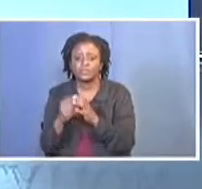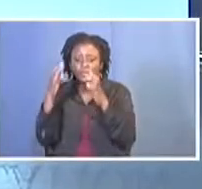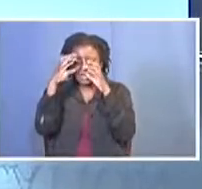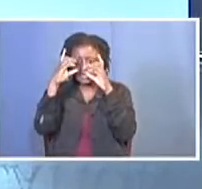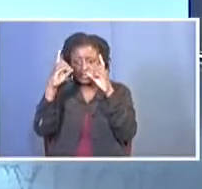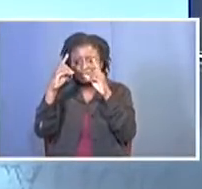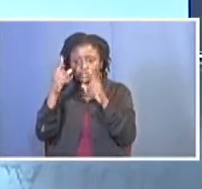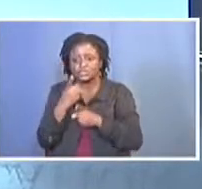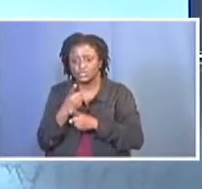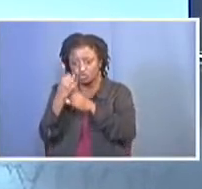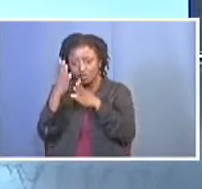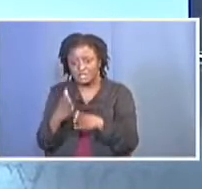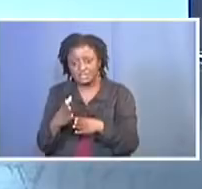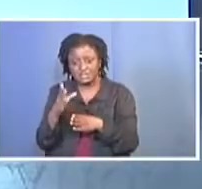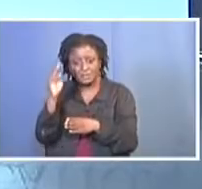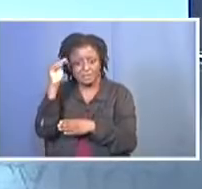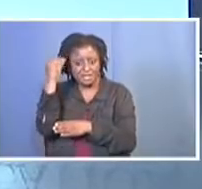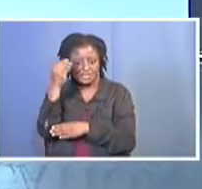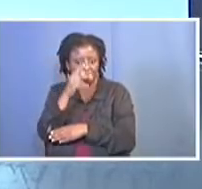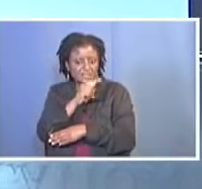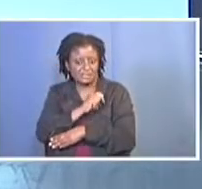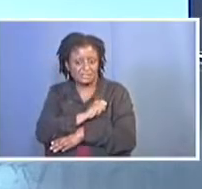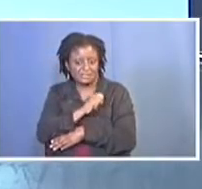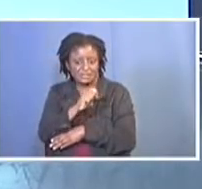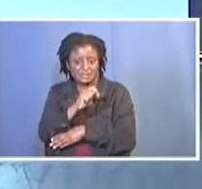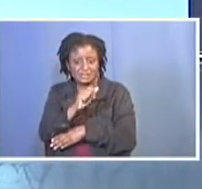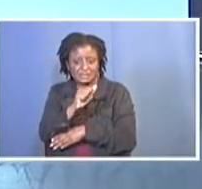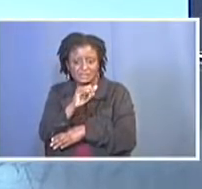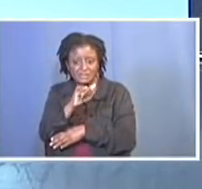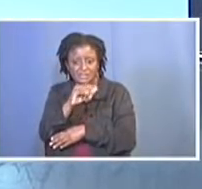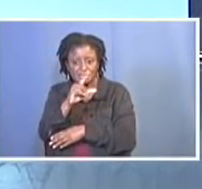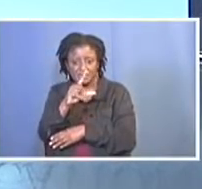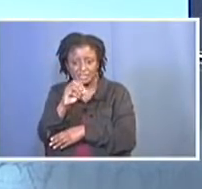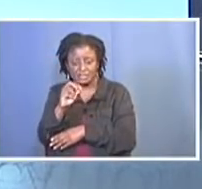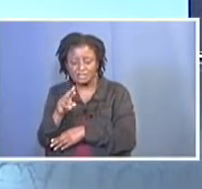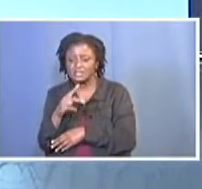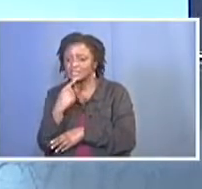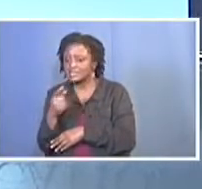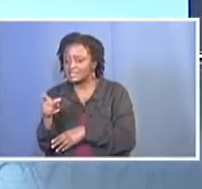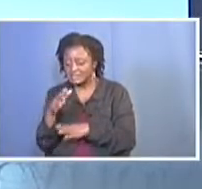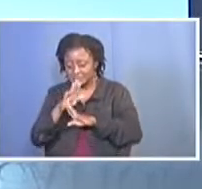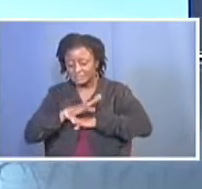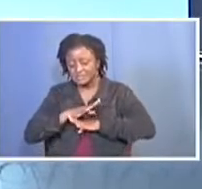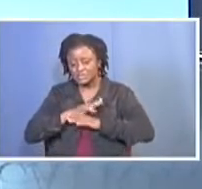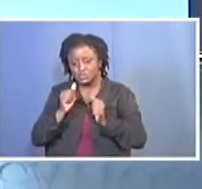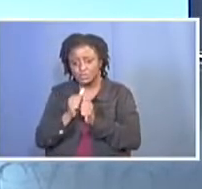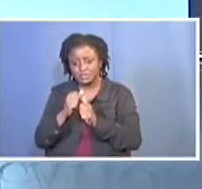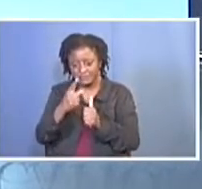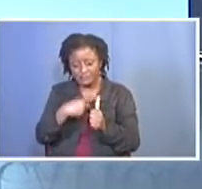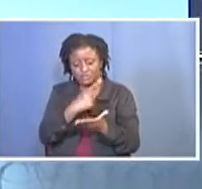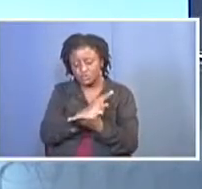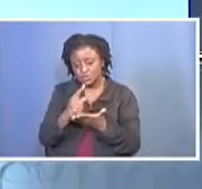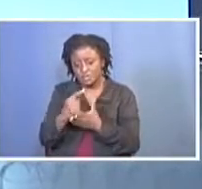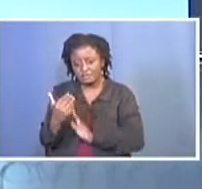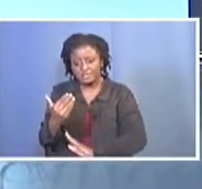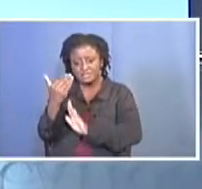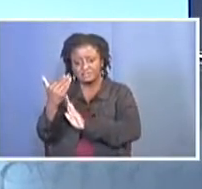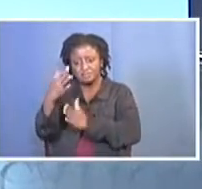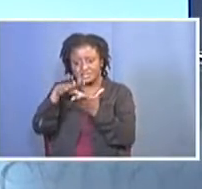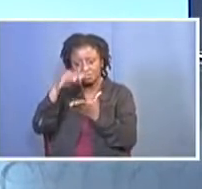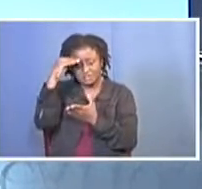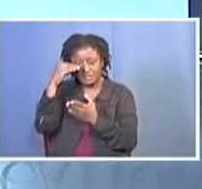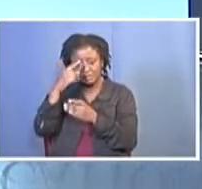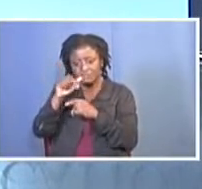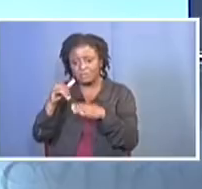Education Director Marcellus Taylor says he's pleased with the first week of face-to-face learning. Taylor says from all accounts, things went smoothly